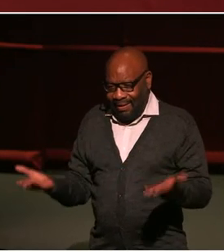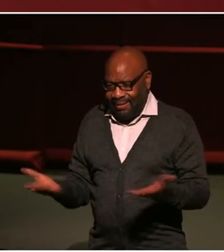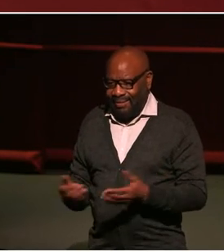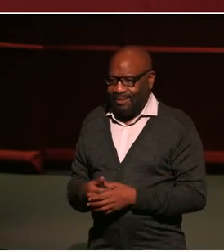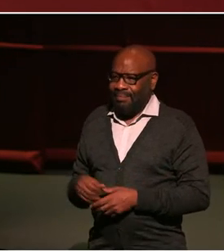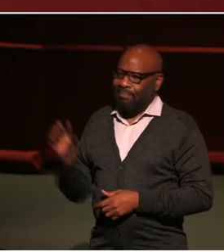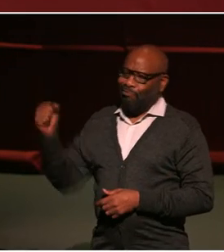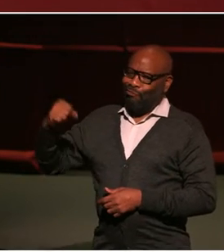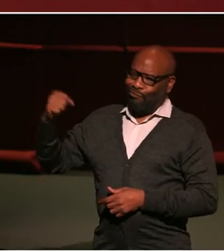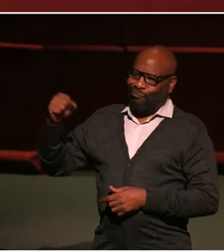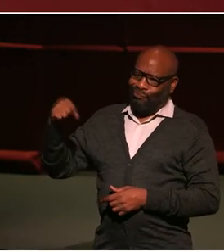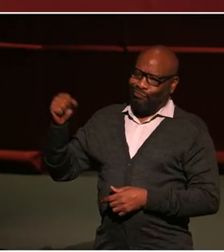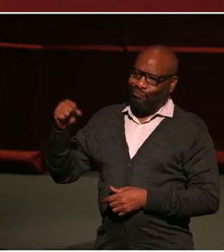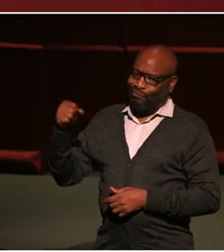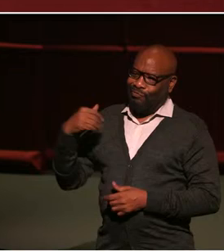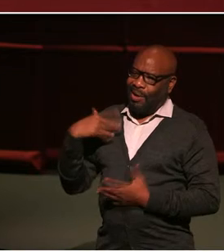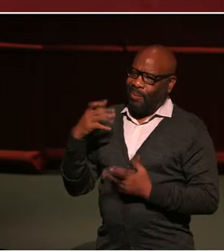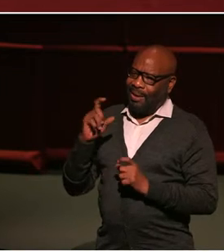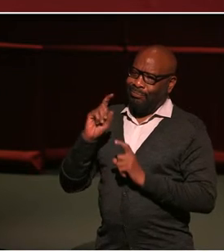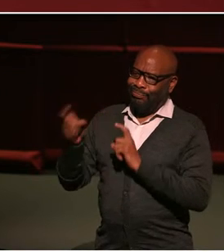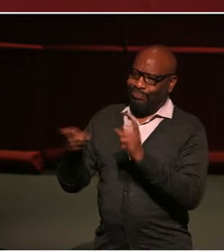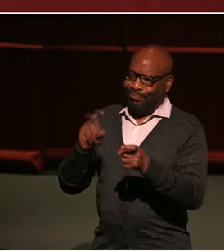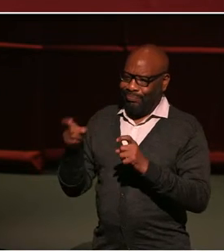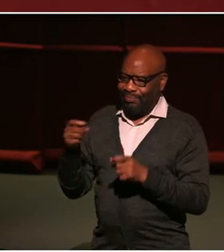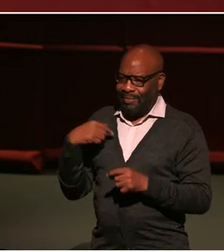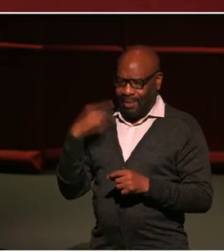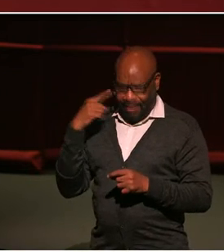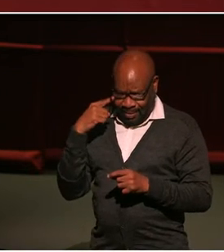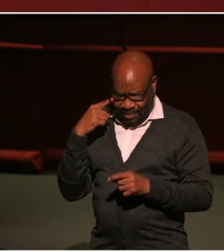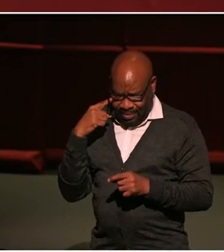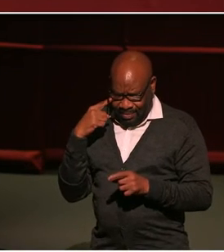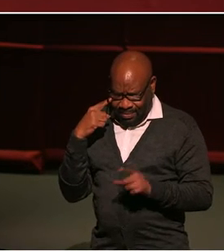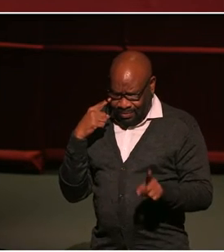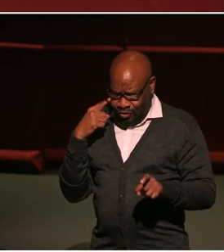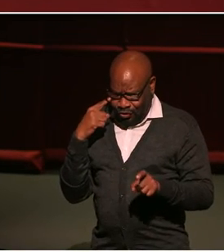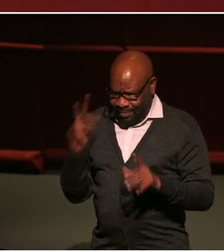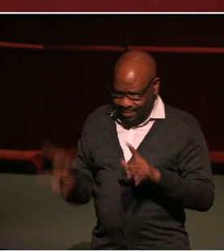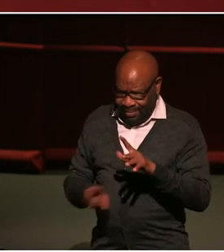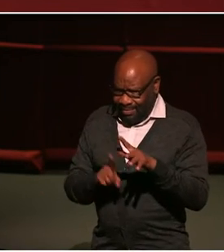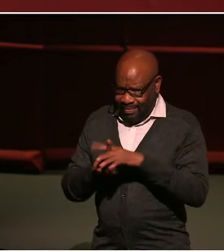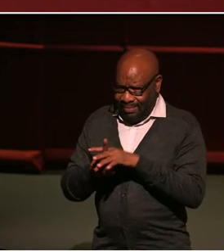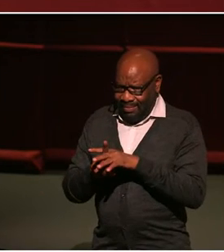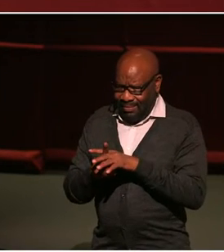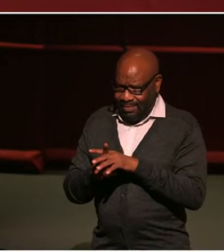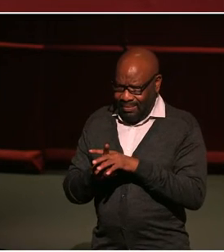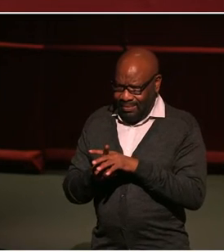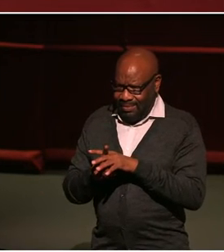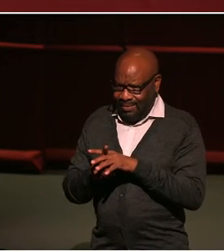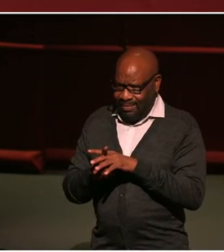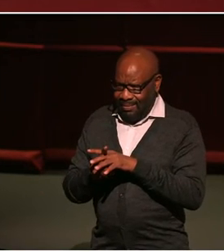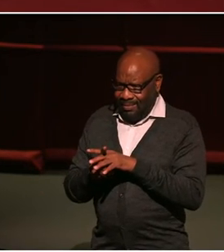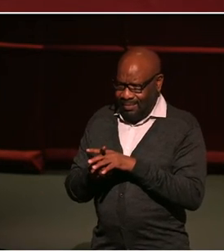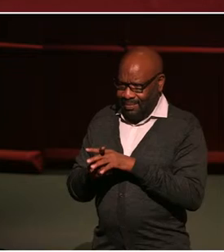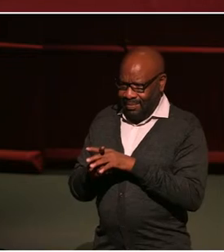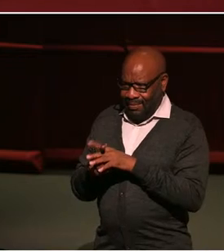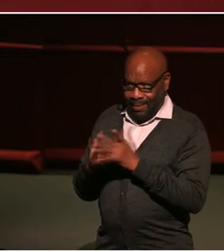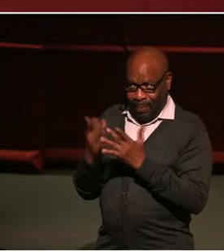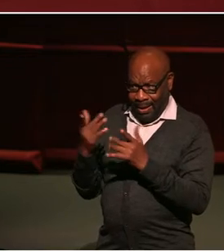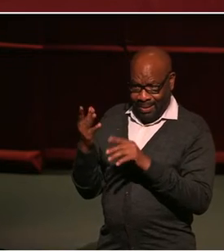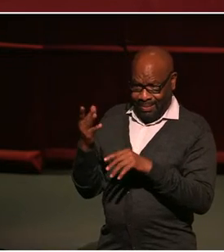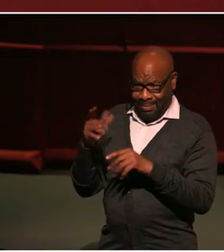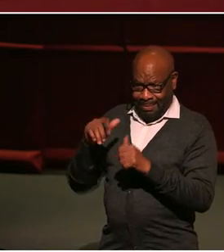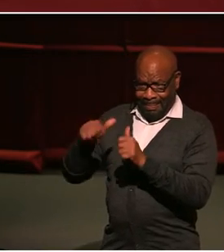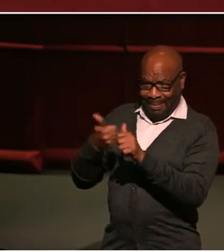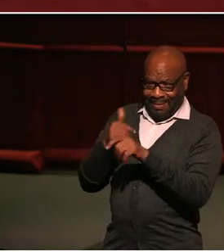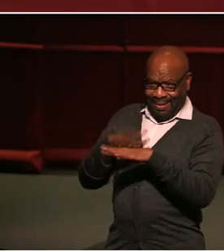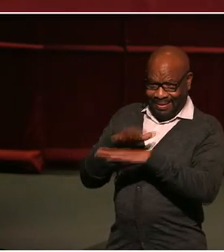to some folks, and I think they're supposed to magically appear at some point. Yes, here we